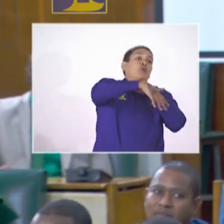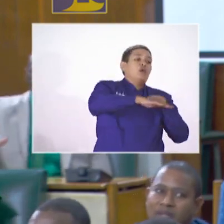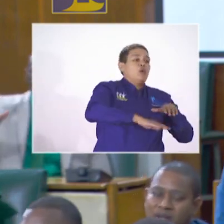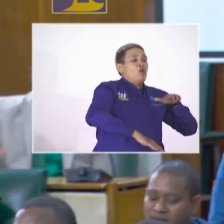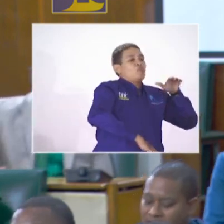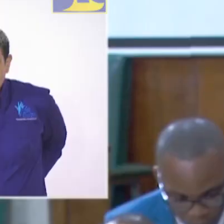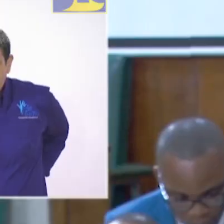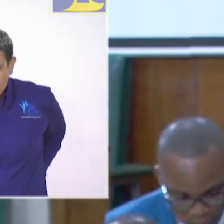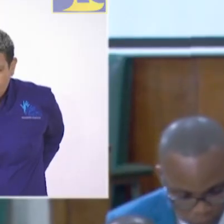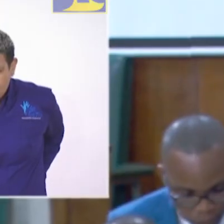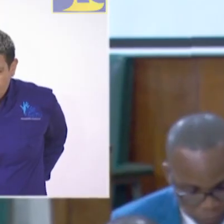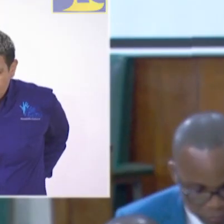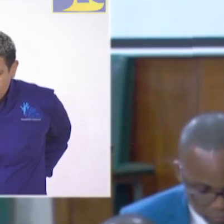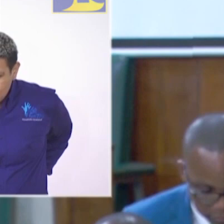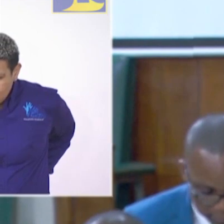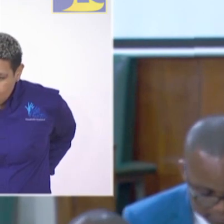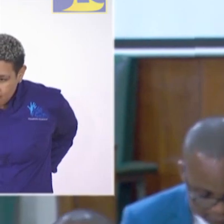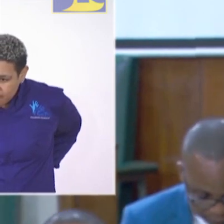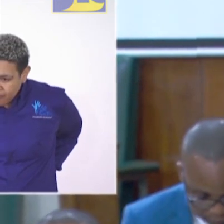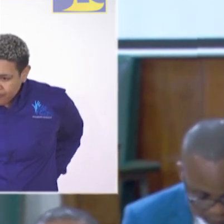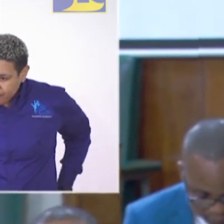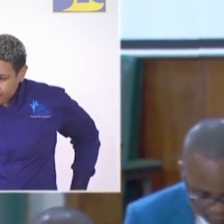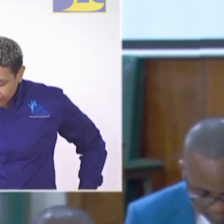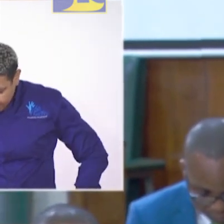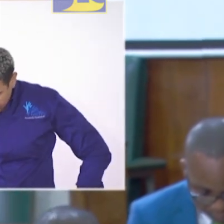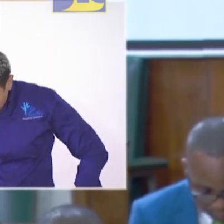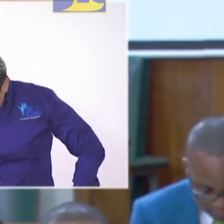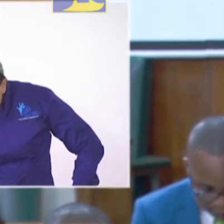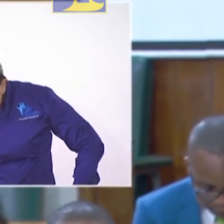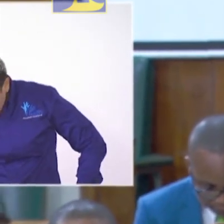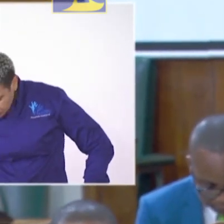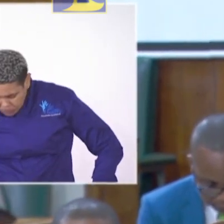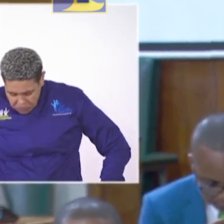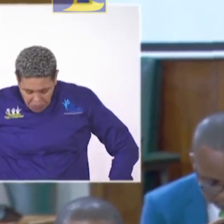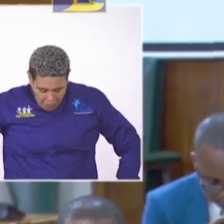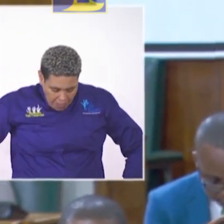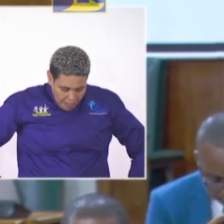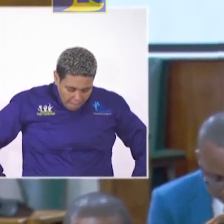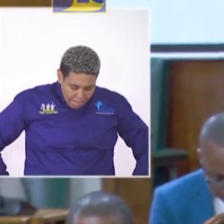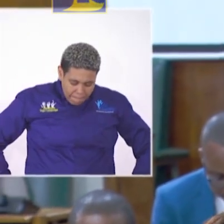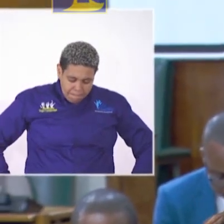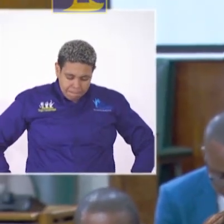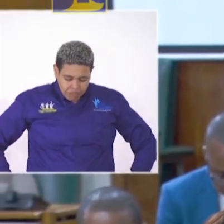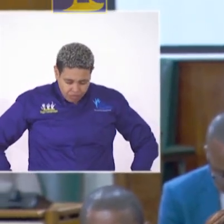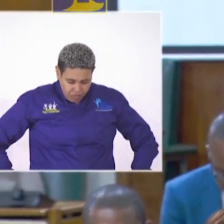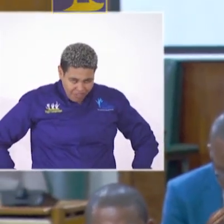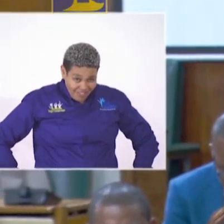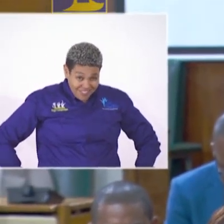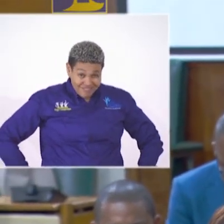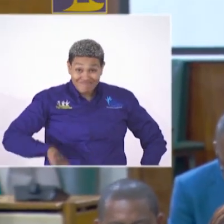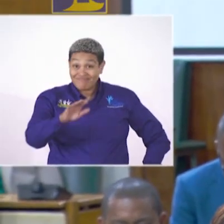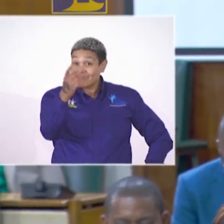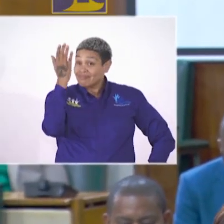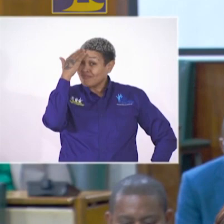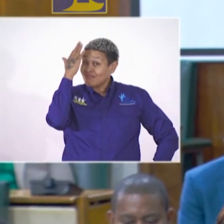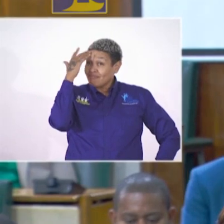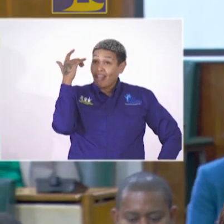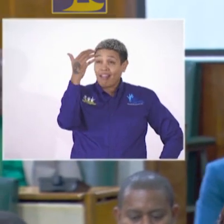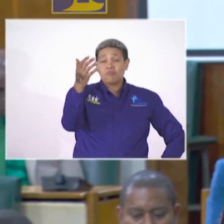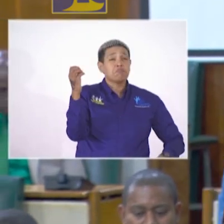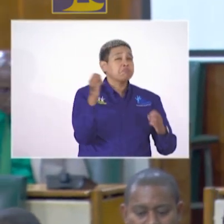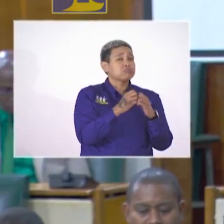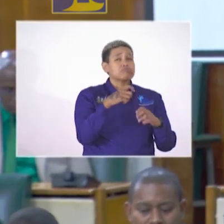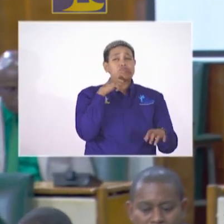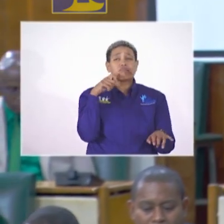these tanks. So with the accelerating adverse effects of climate change, droughts are likely to recur with